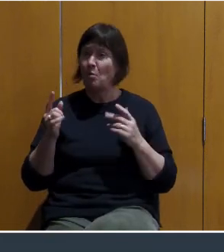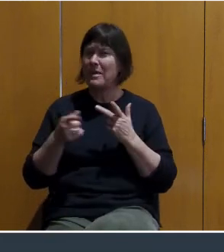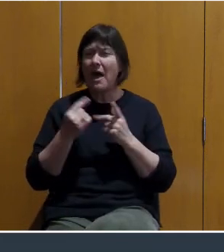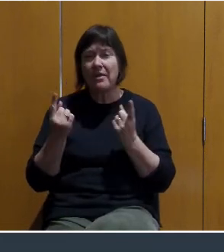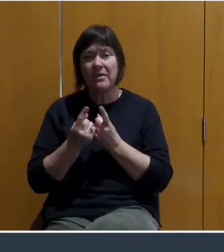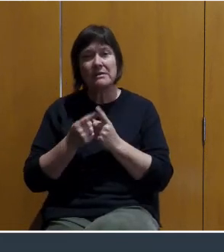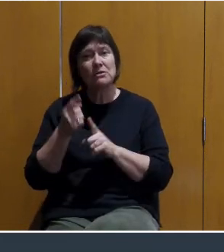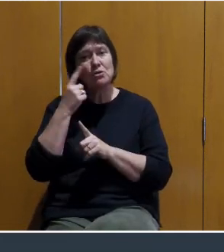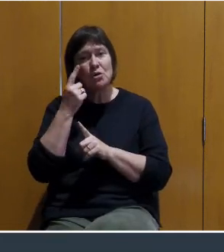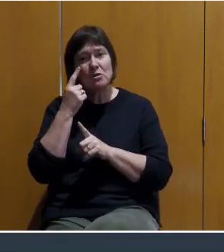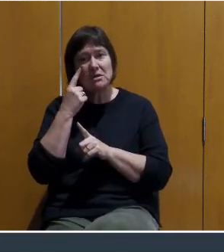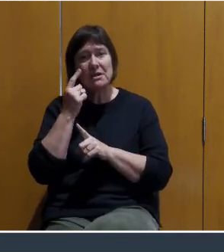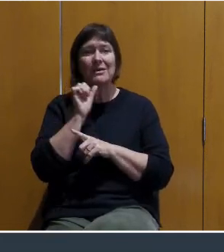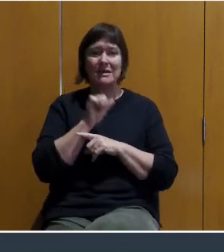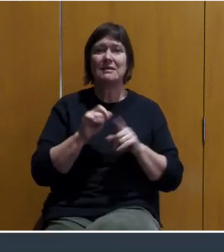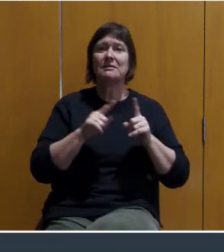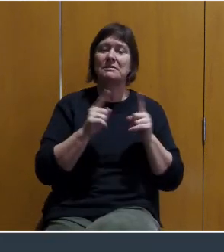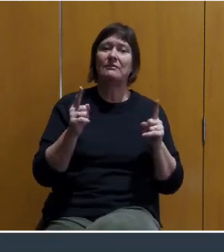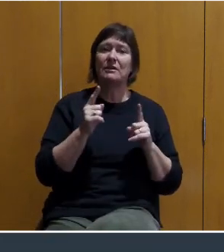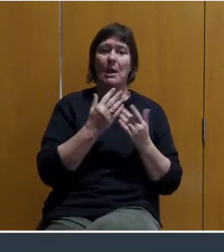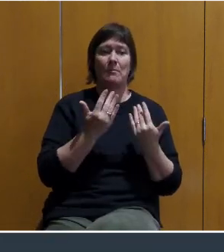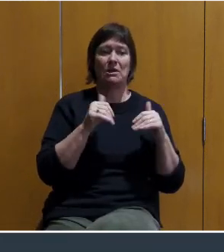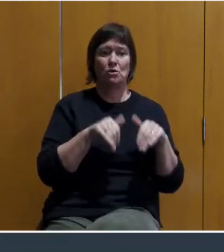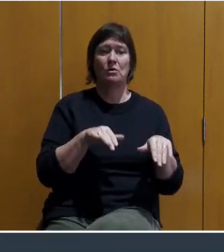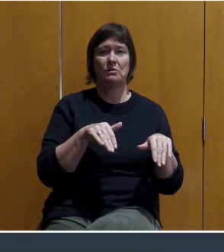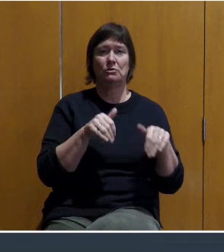apart from the number of dogs anybody's allowed in their property?